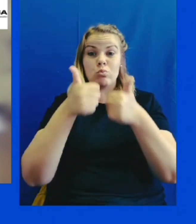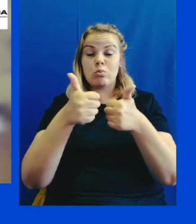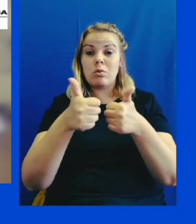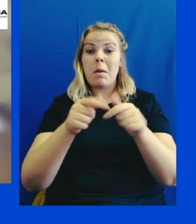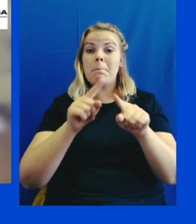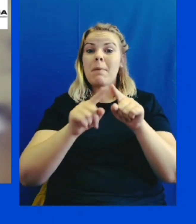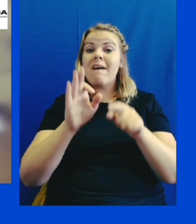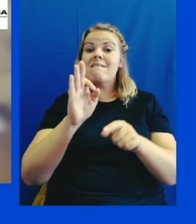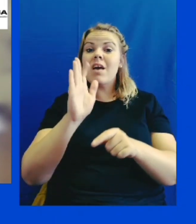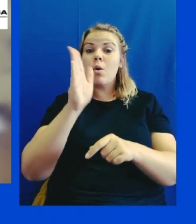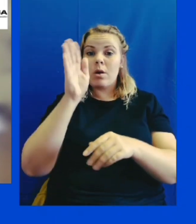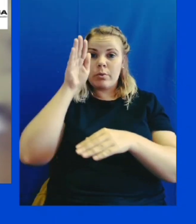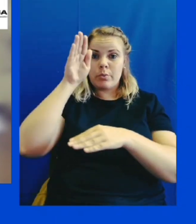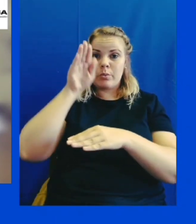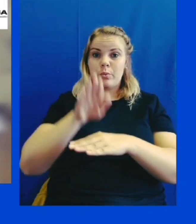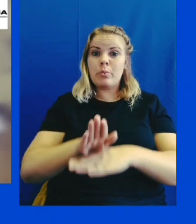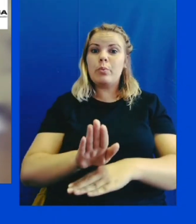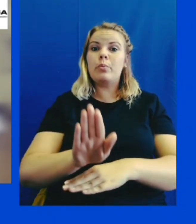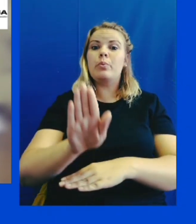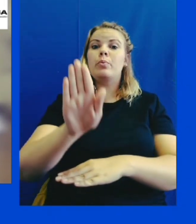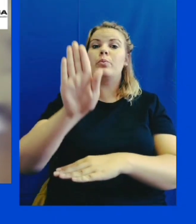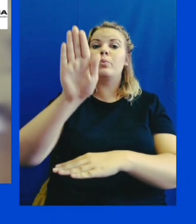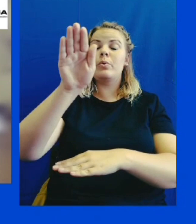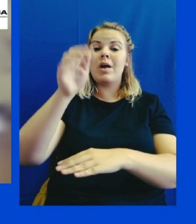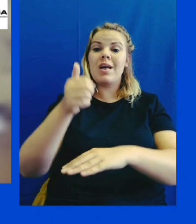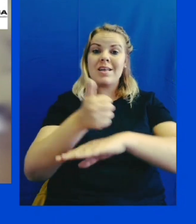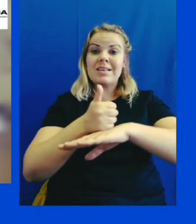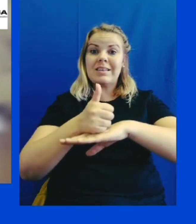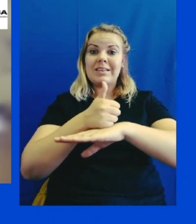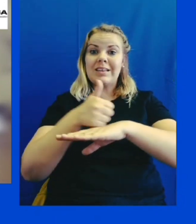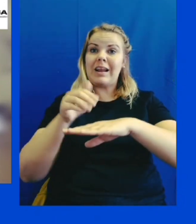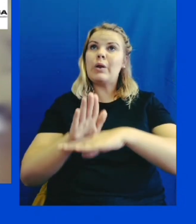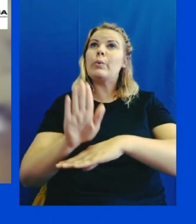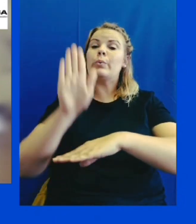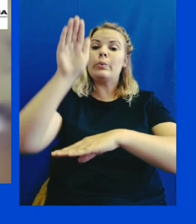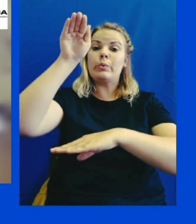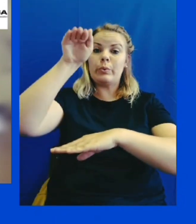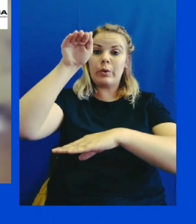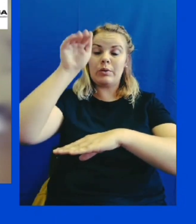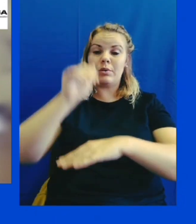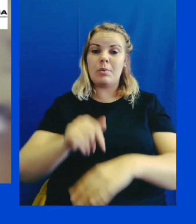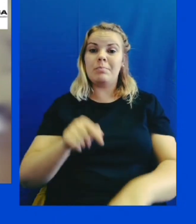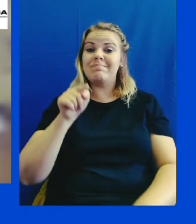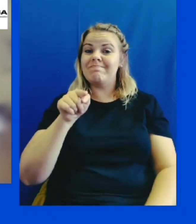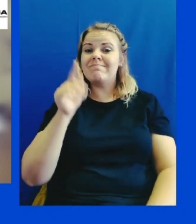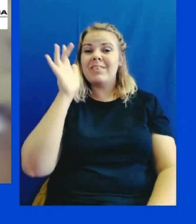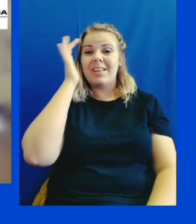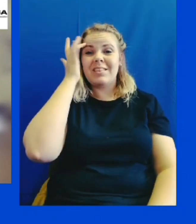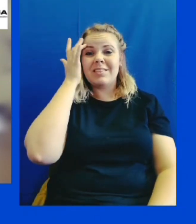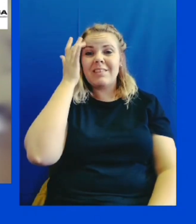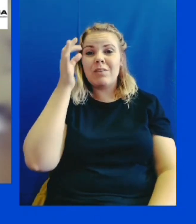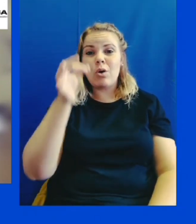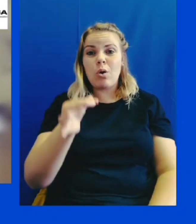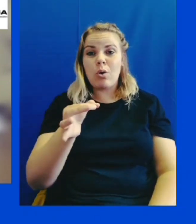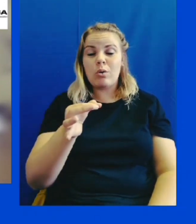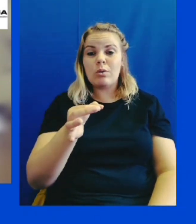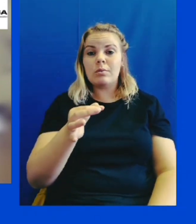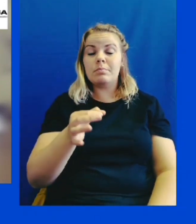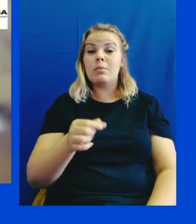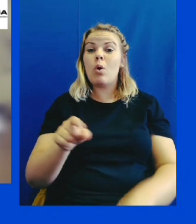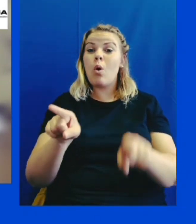got a sloping fairway to an elevated green. That's always been a difficult hole. And